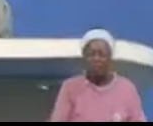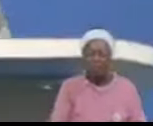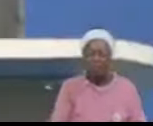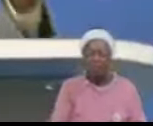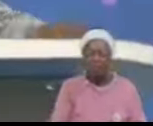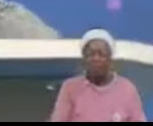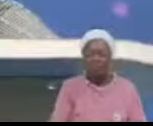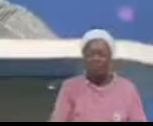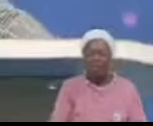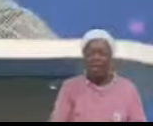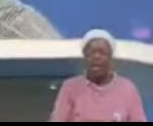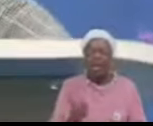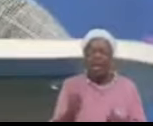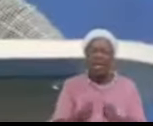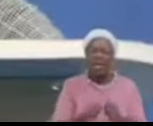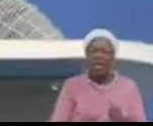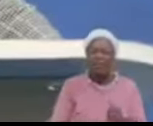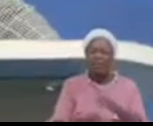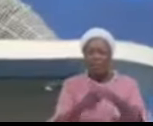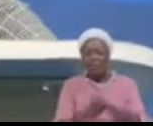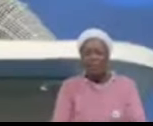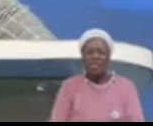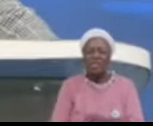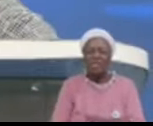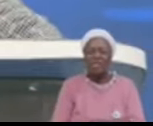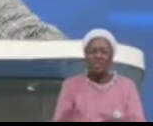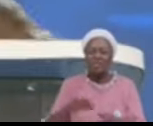Every oppressing spirit,